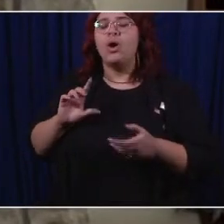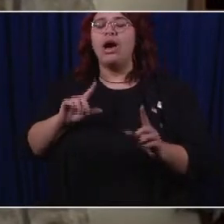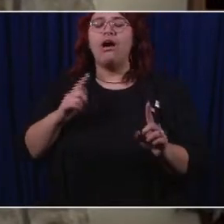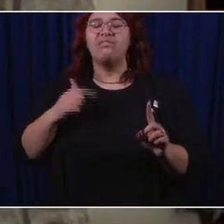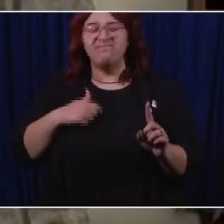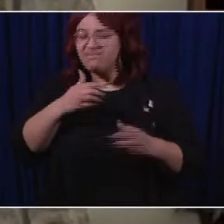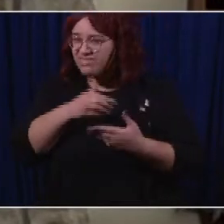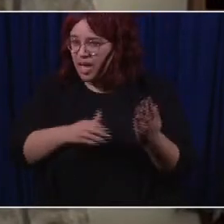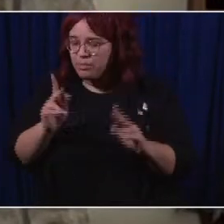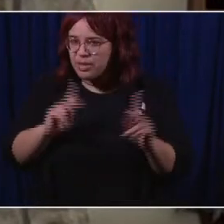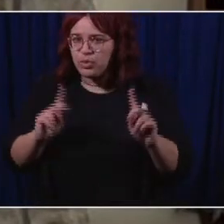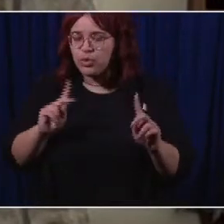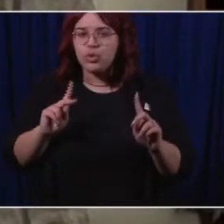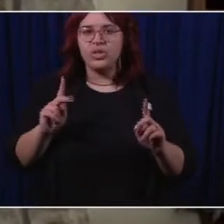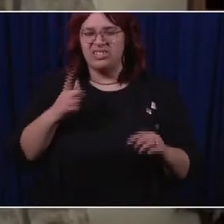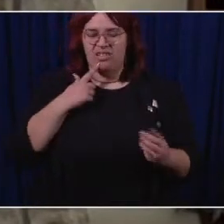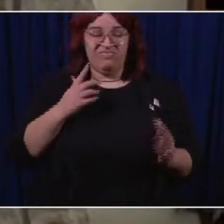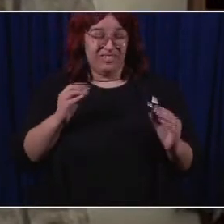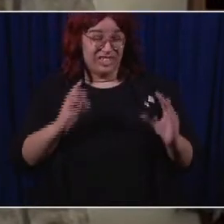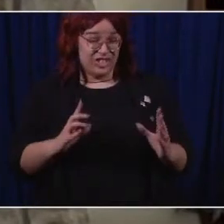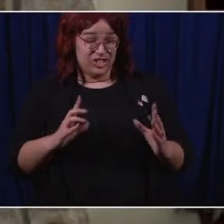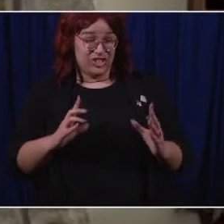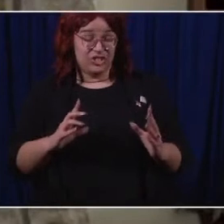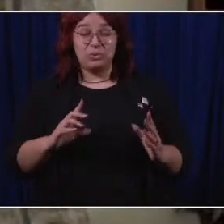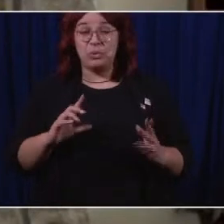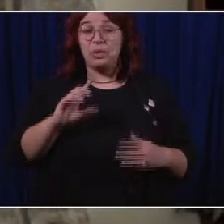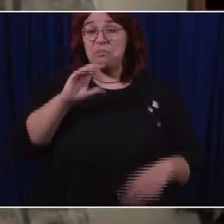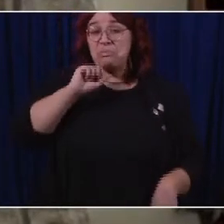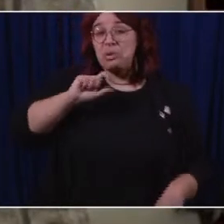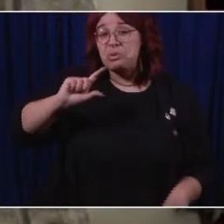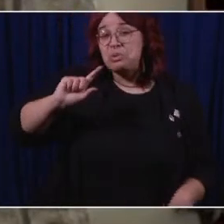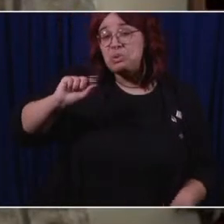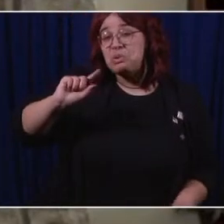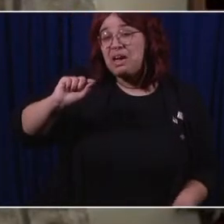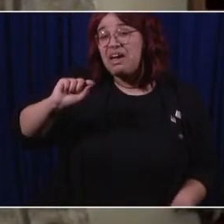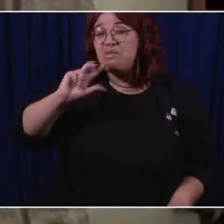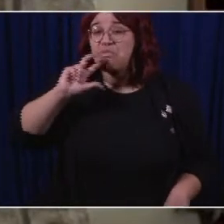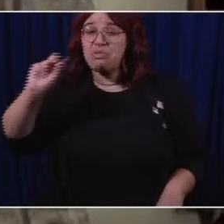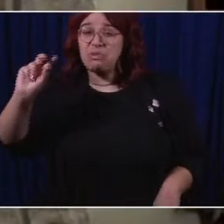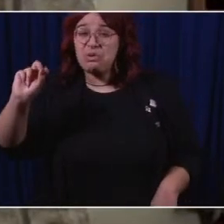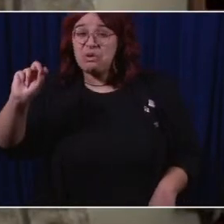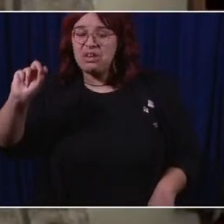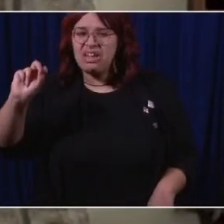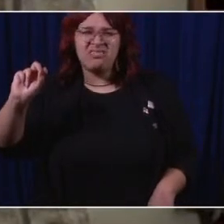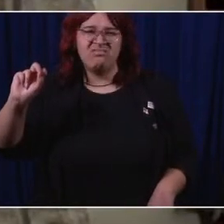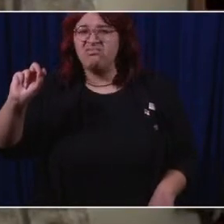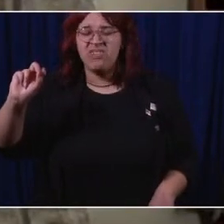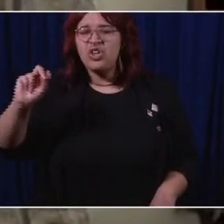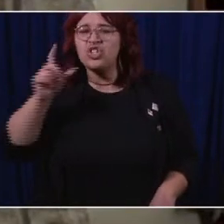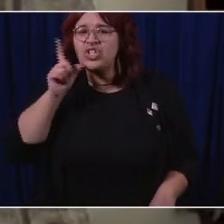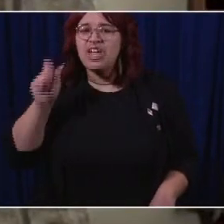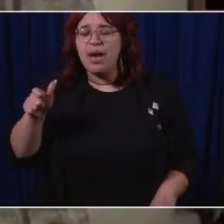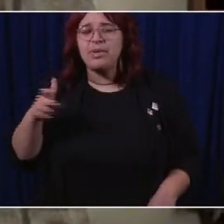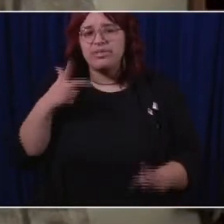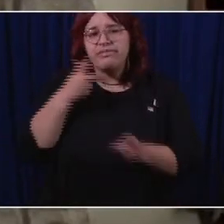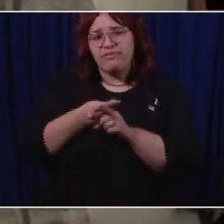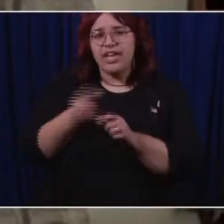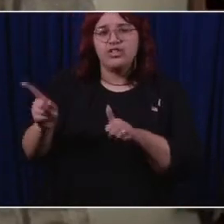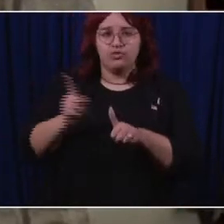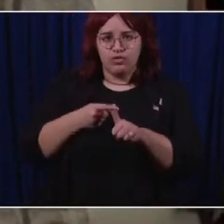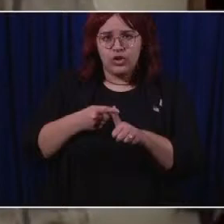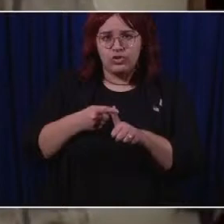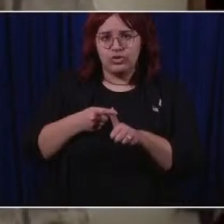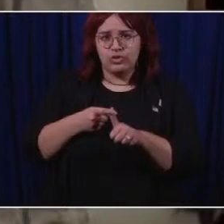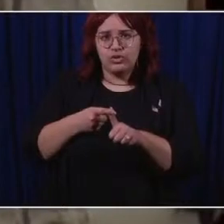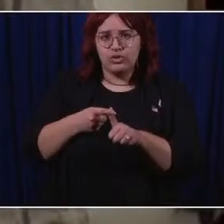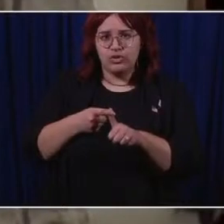teachers in their 20s and 30s should not be getting the vaccine ahead of people who are 65 and older who might be more vulnerable? Yeah, look, I'll take